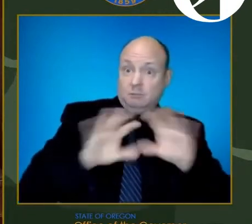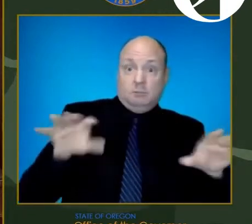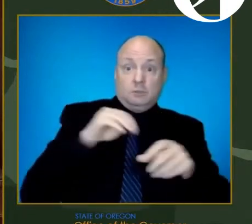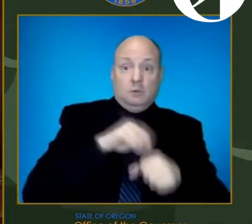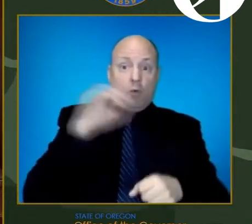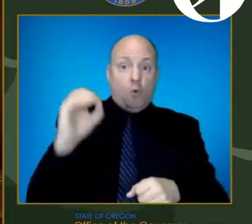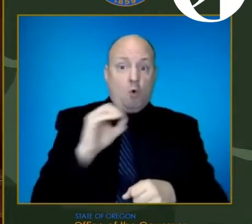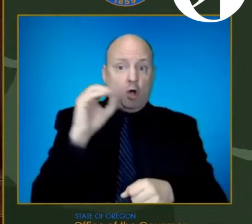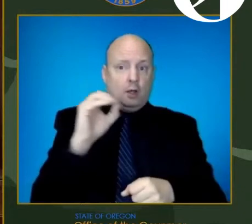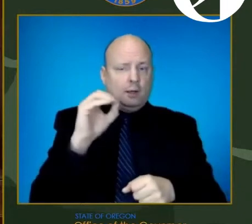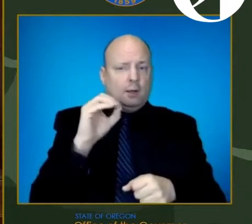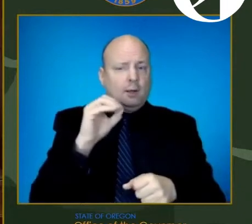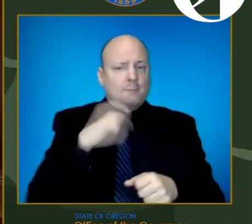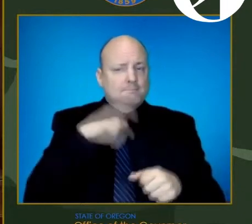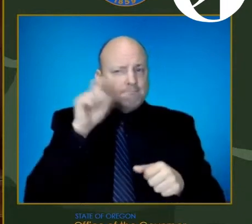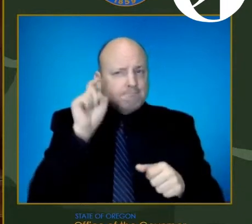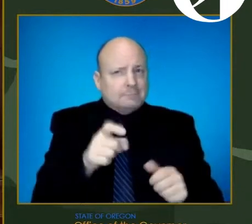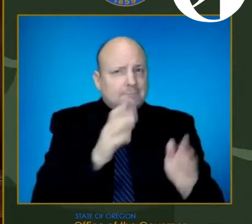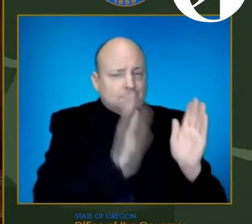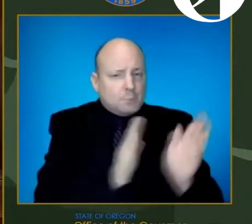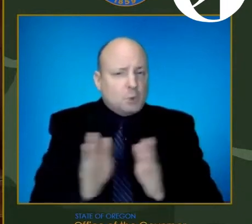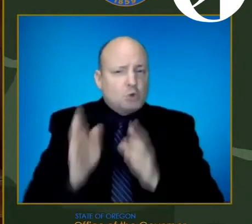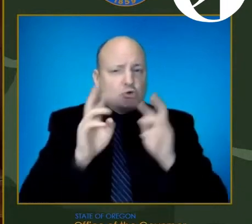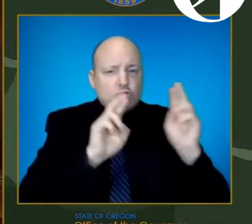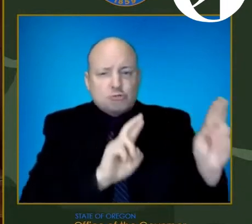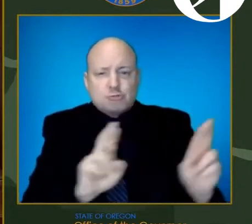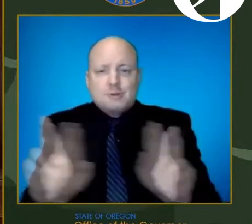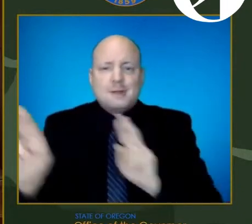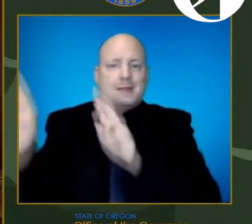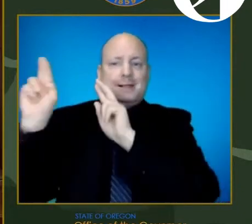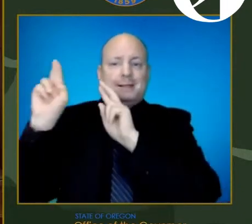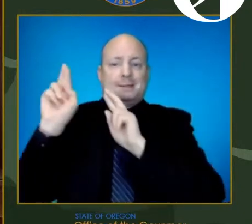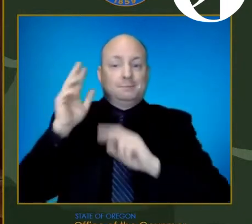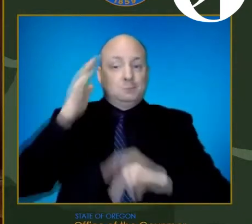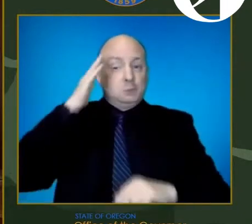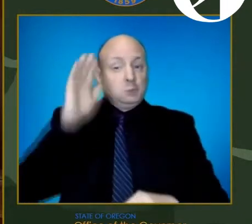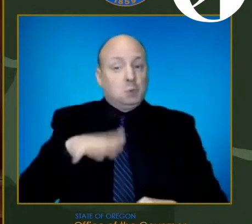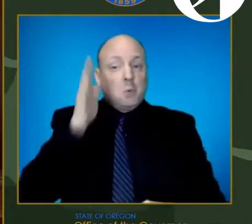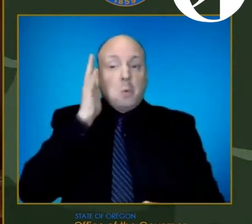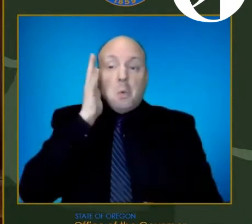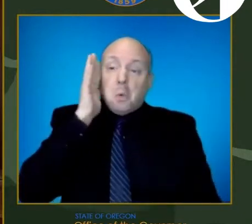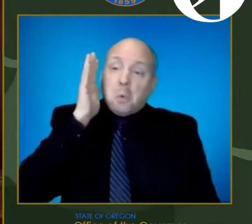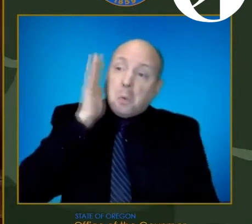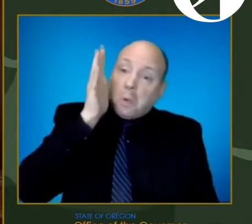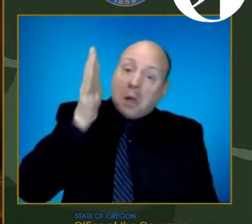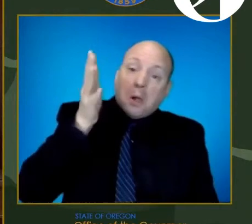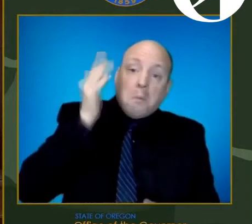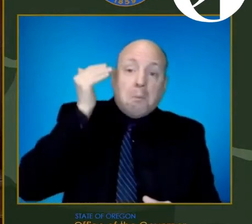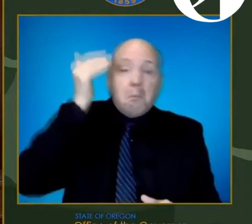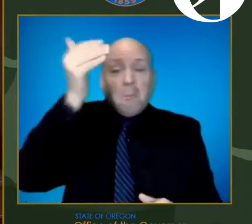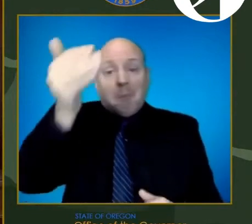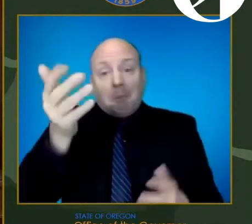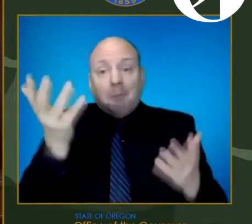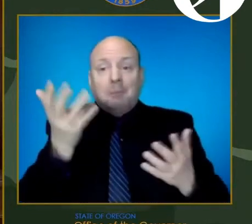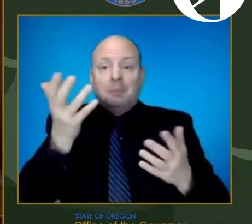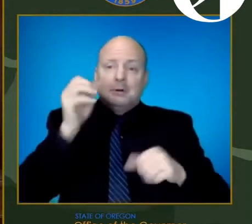prepared. Now we know we were in it for the long haul. We were preparing to run a